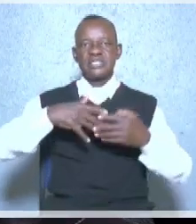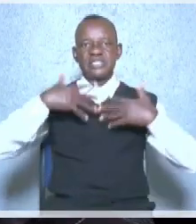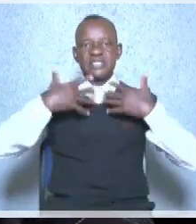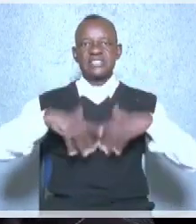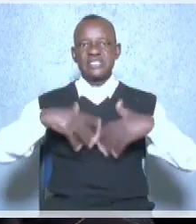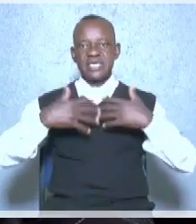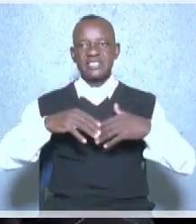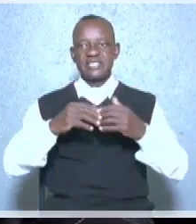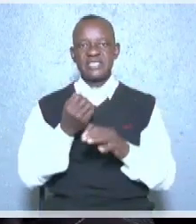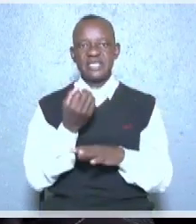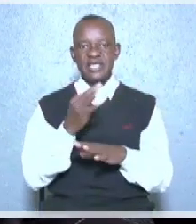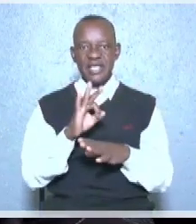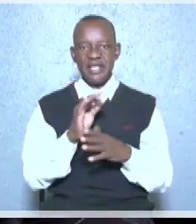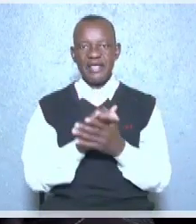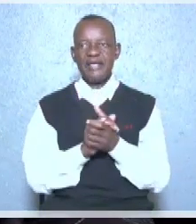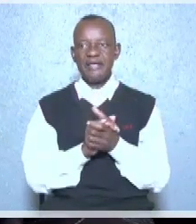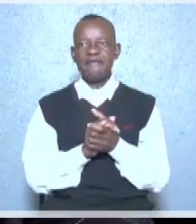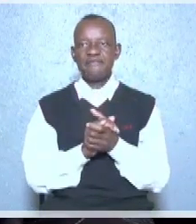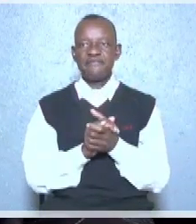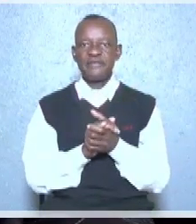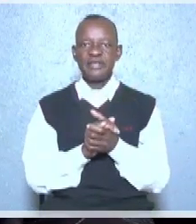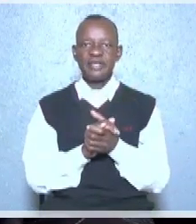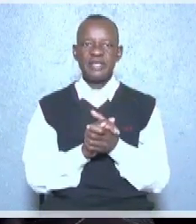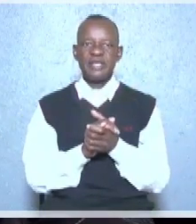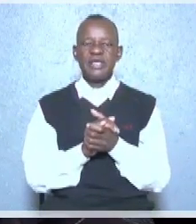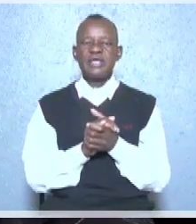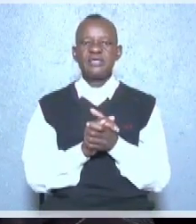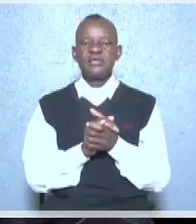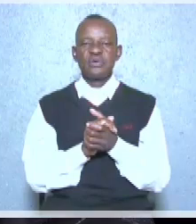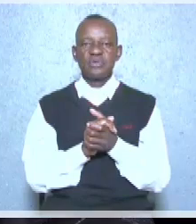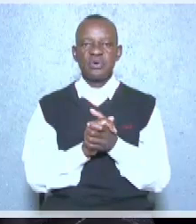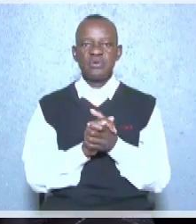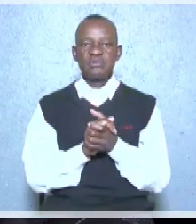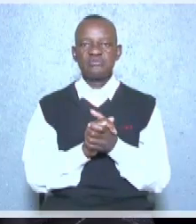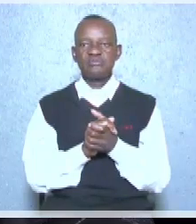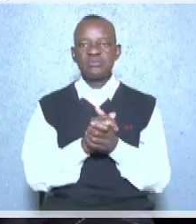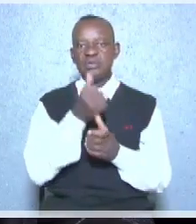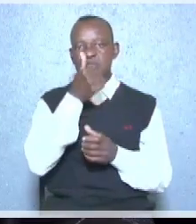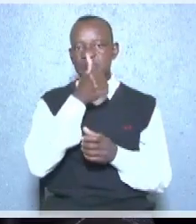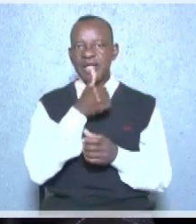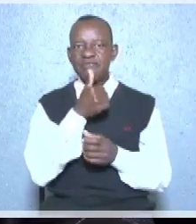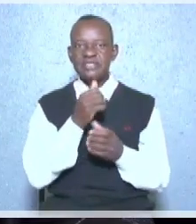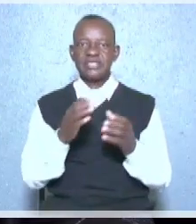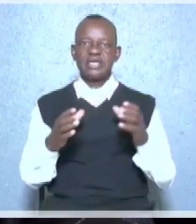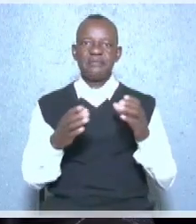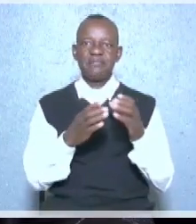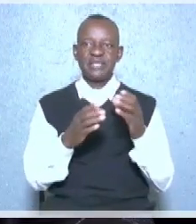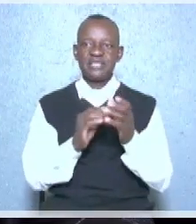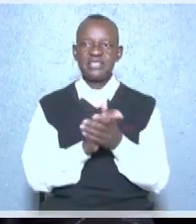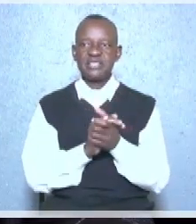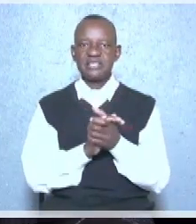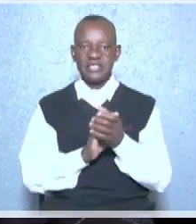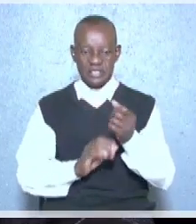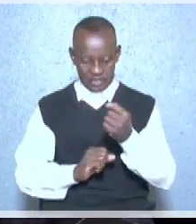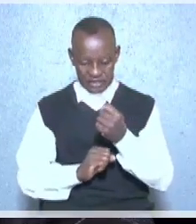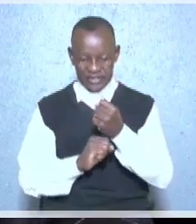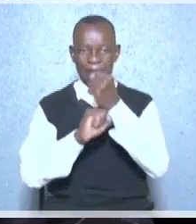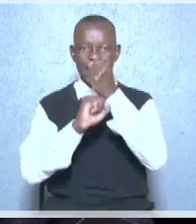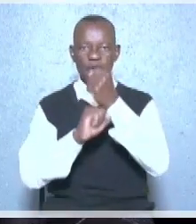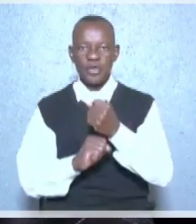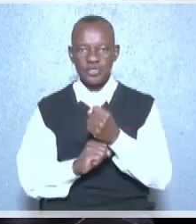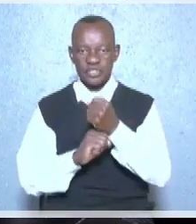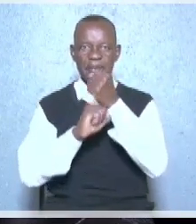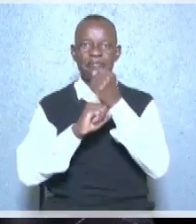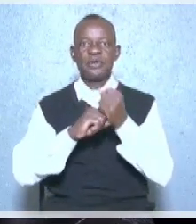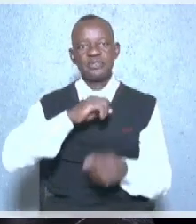corporate world need to come on board and trust the process. Not only trust, believe in the